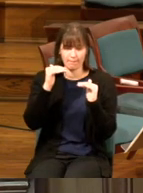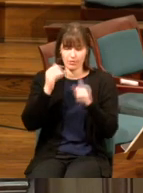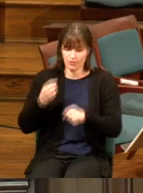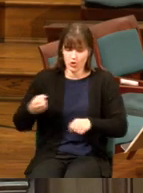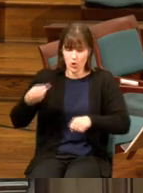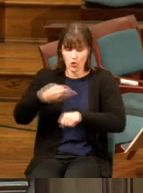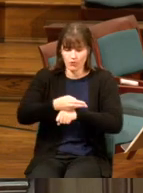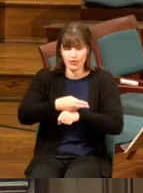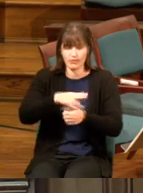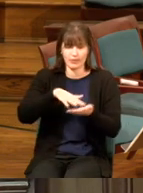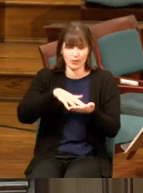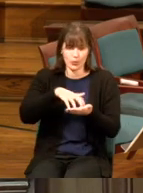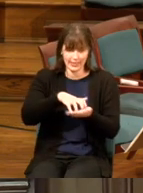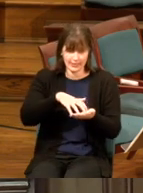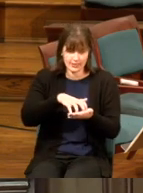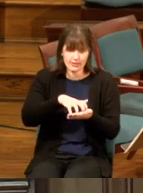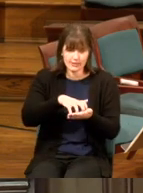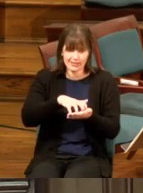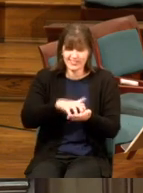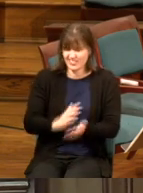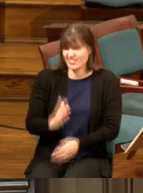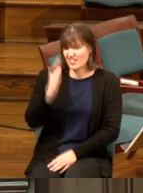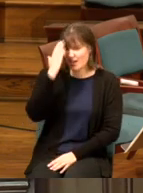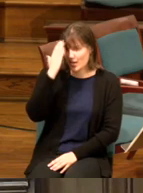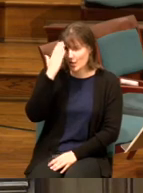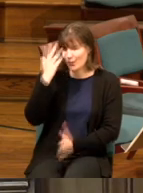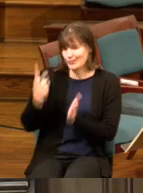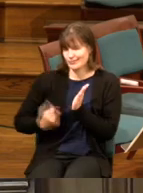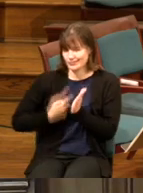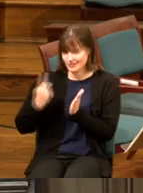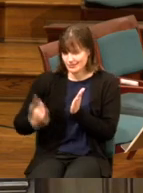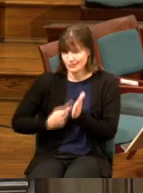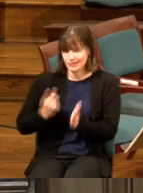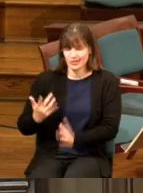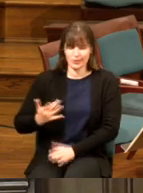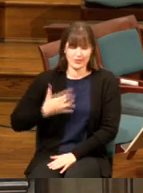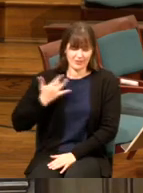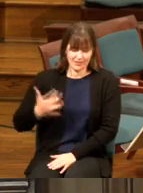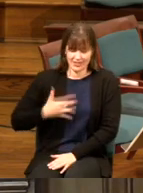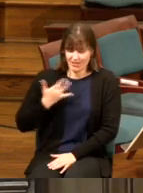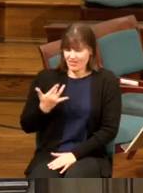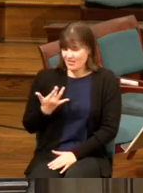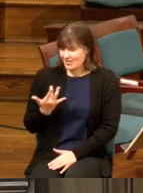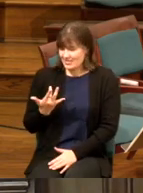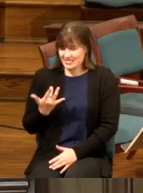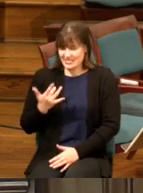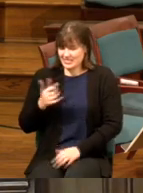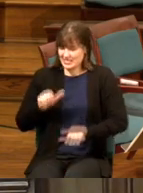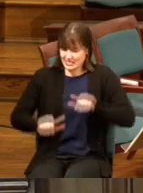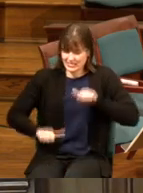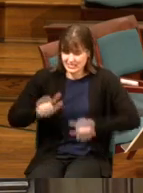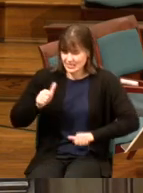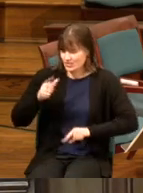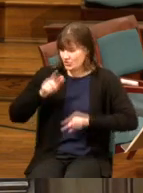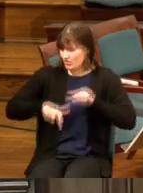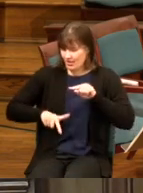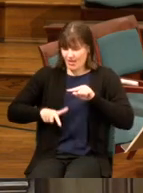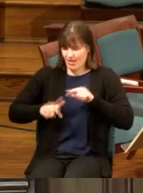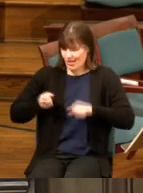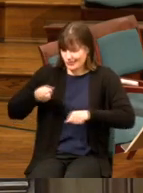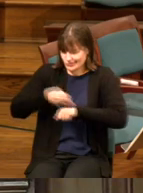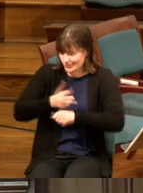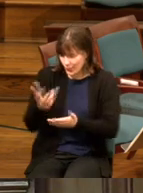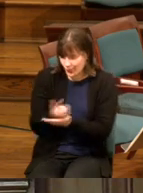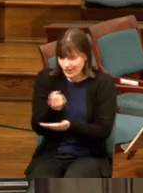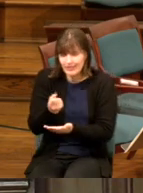week. And I know that sometimes it can feel like the odds are stacked against us. I know it